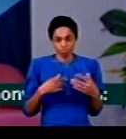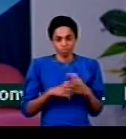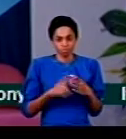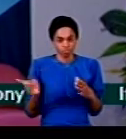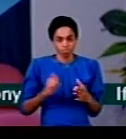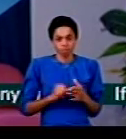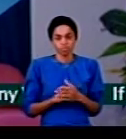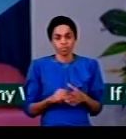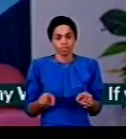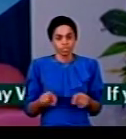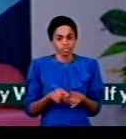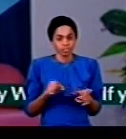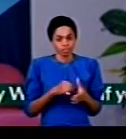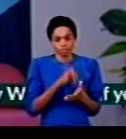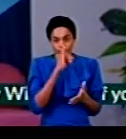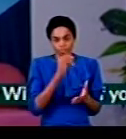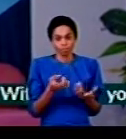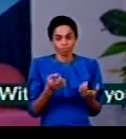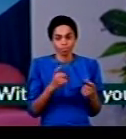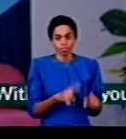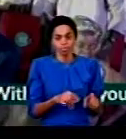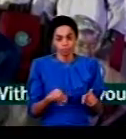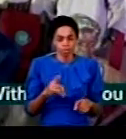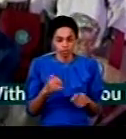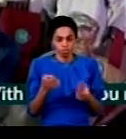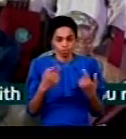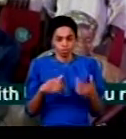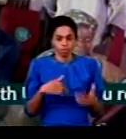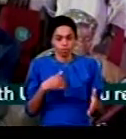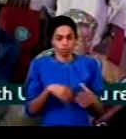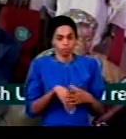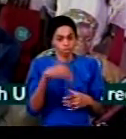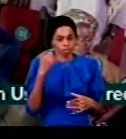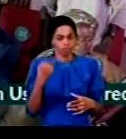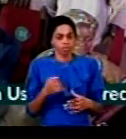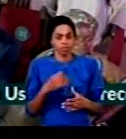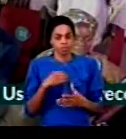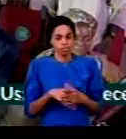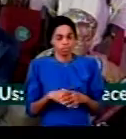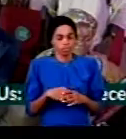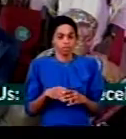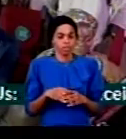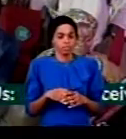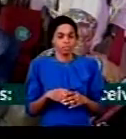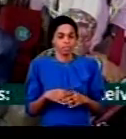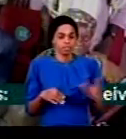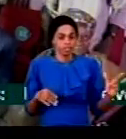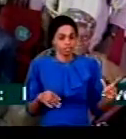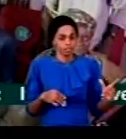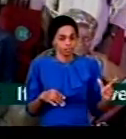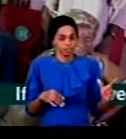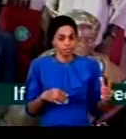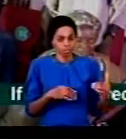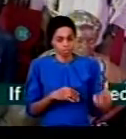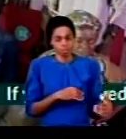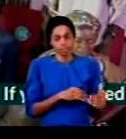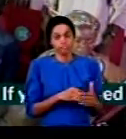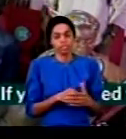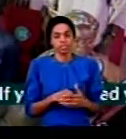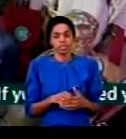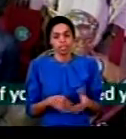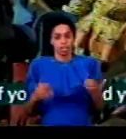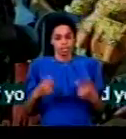testimony. Come out for your testimony. Tonight is your night. Tonight is